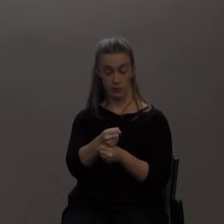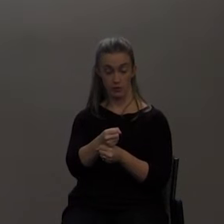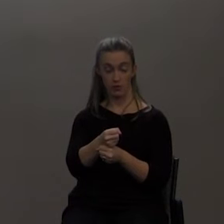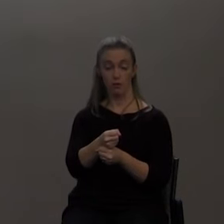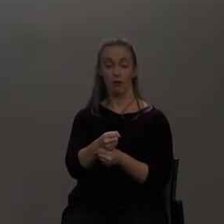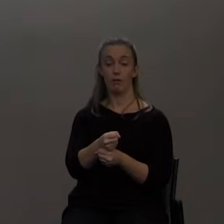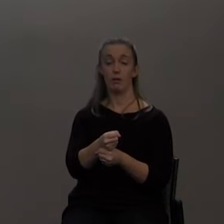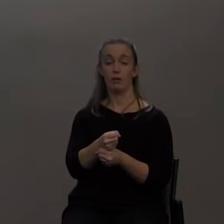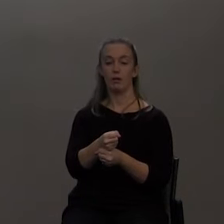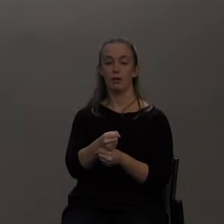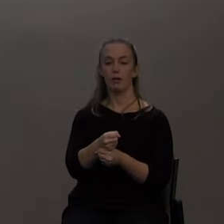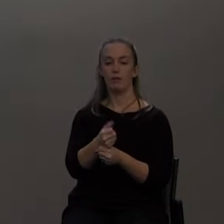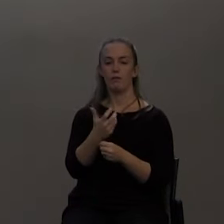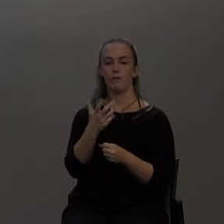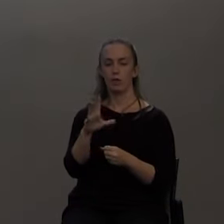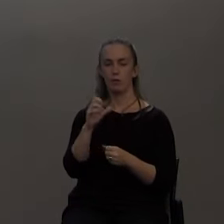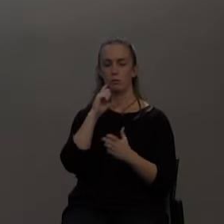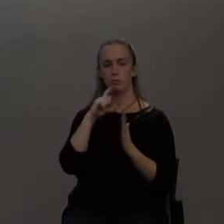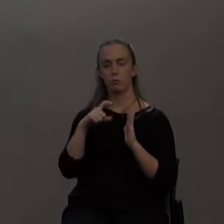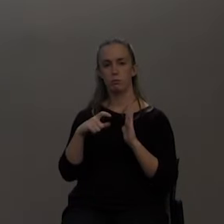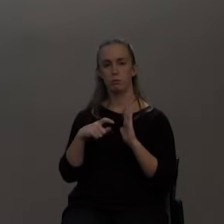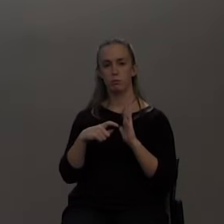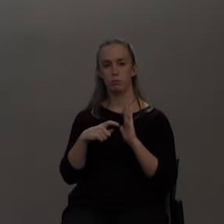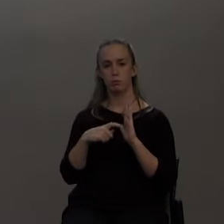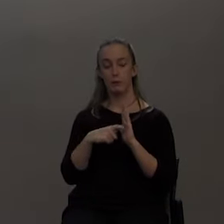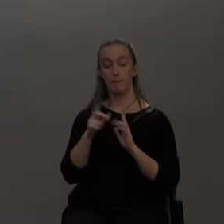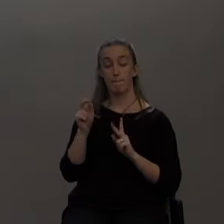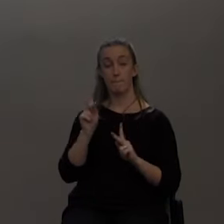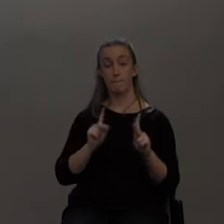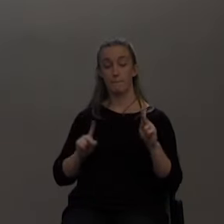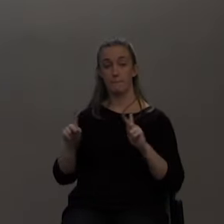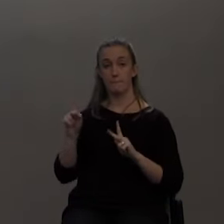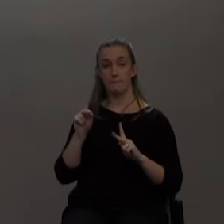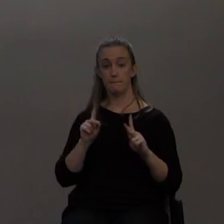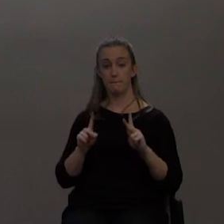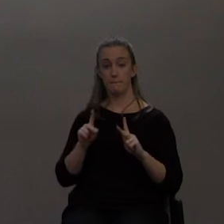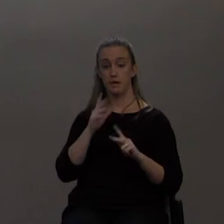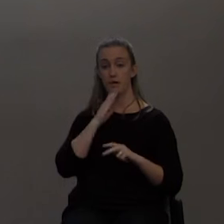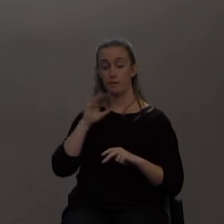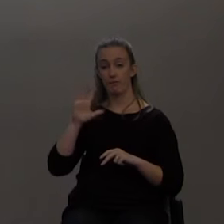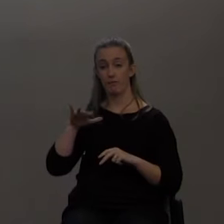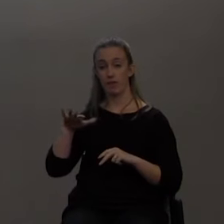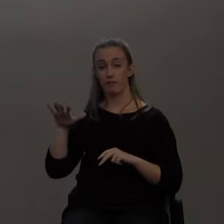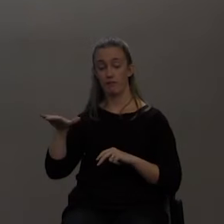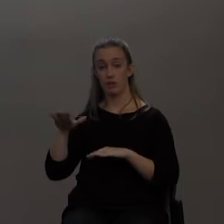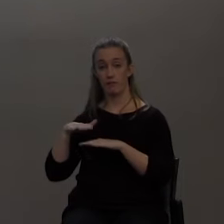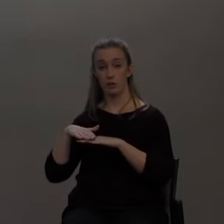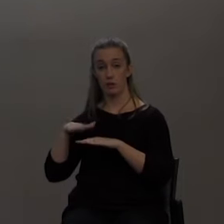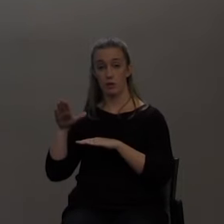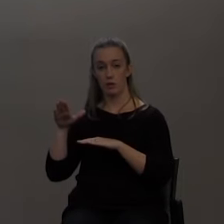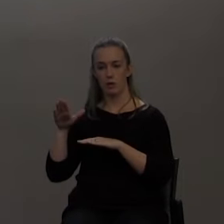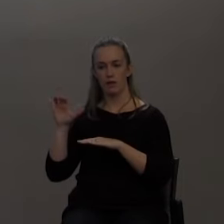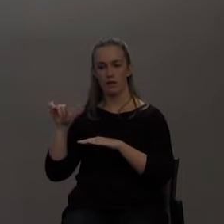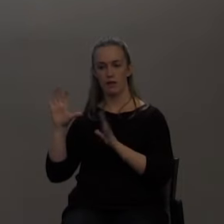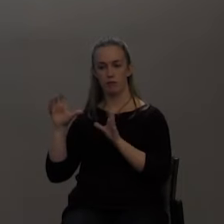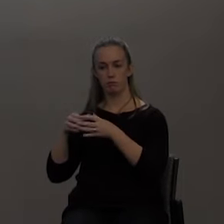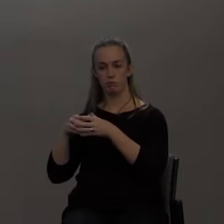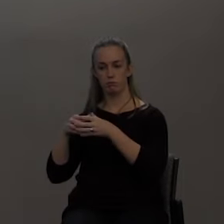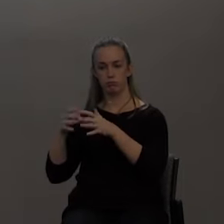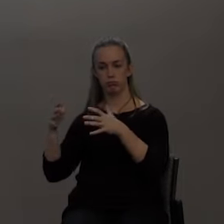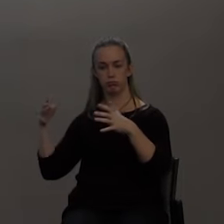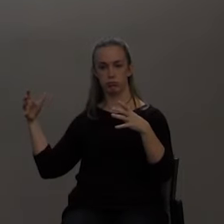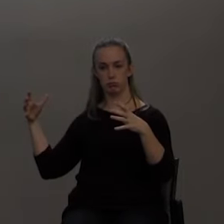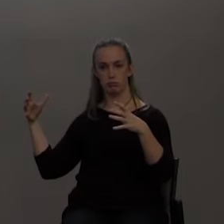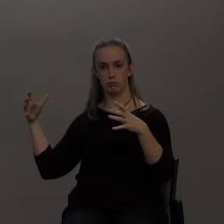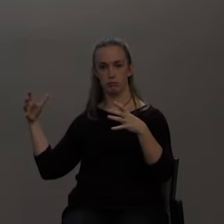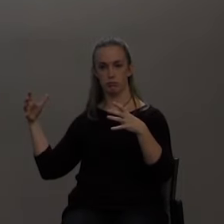since 2000, there's been a growth in the population of persons between 55 years of age and older, and a decline